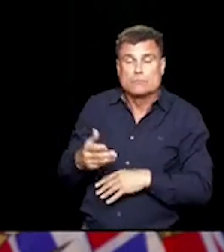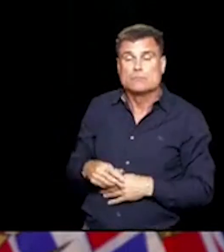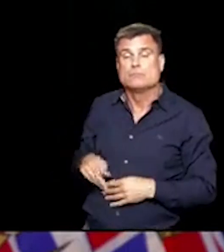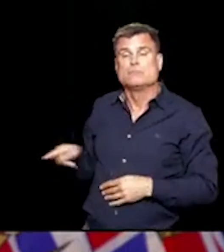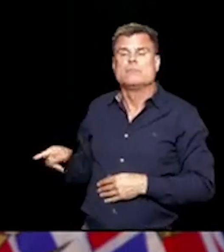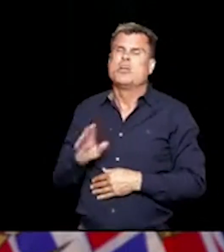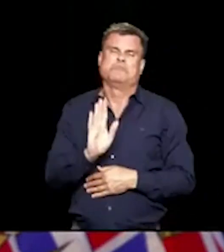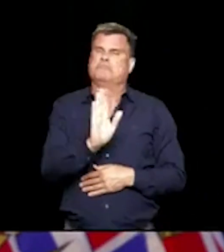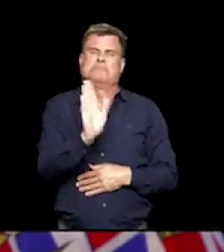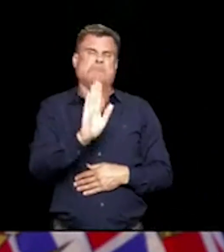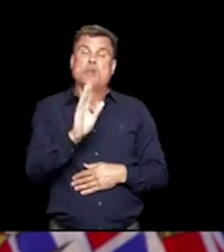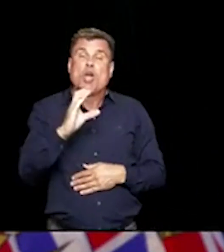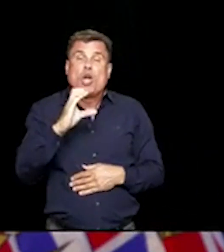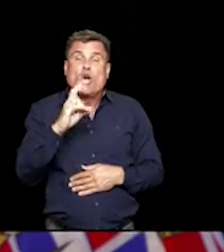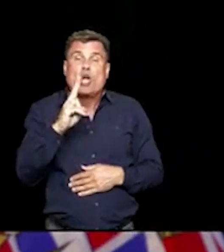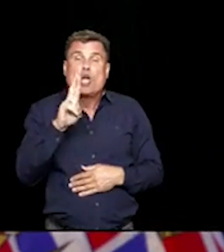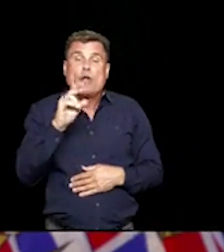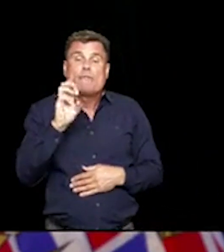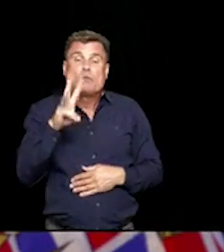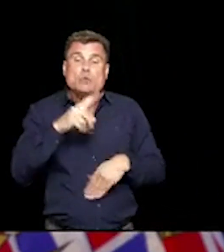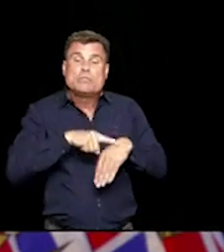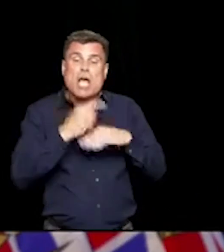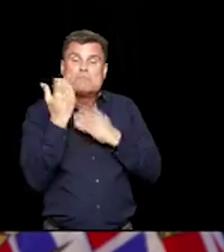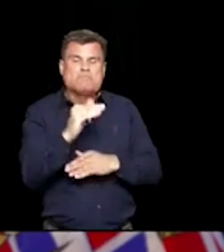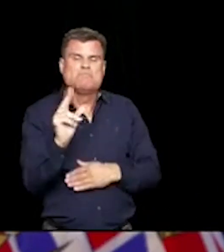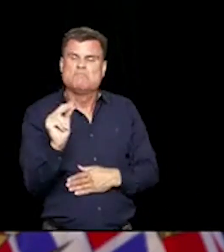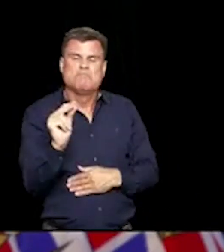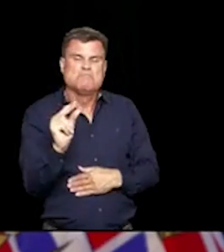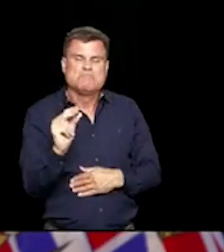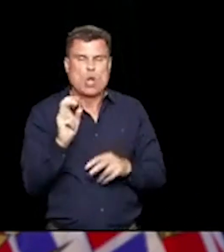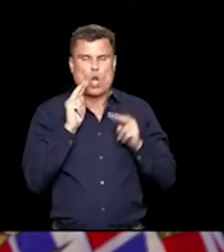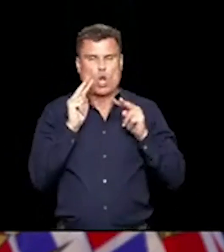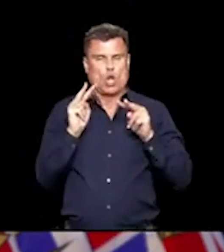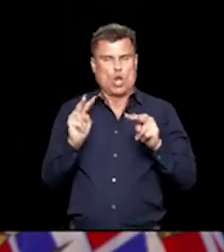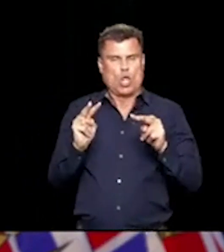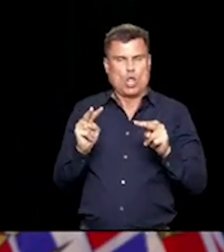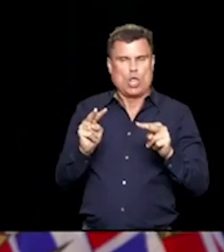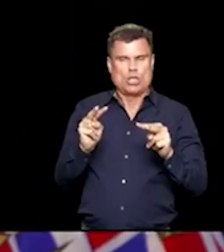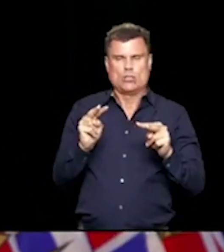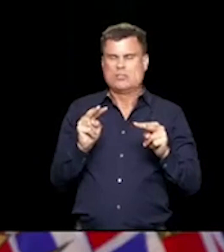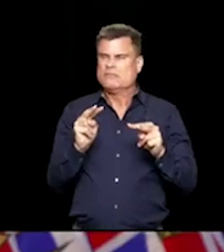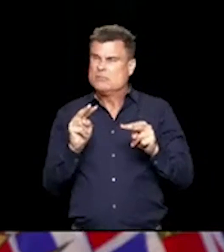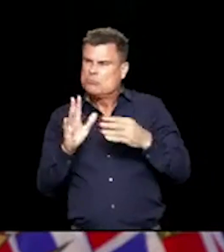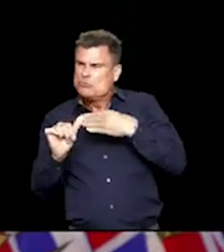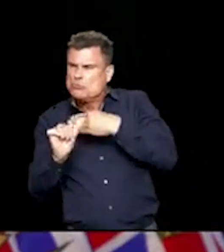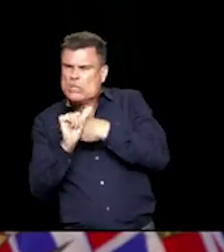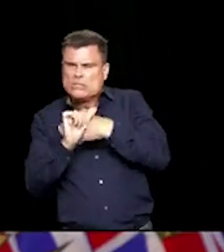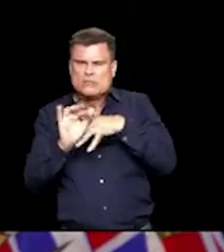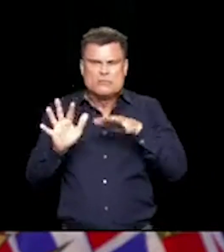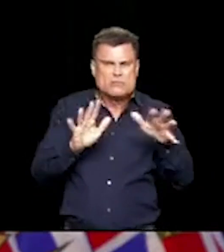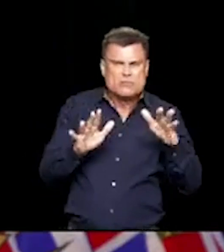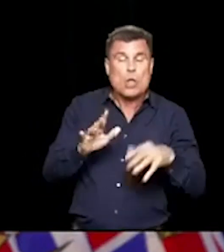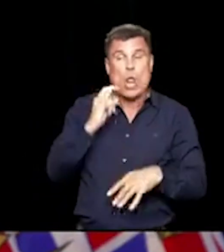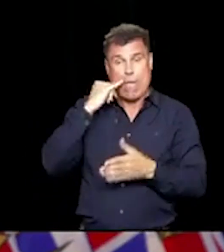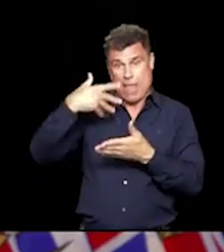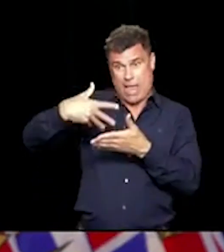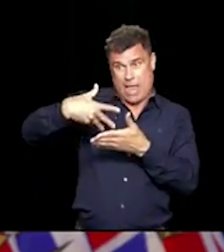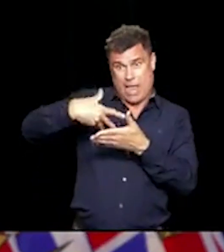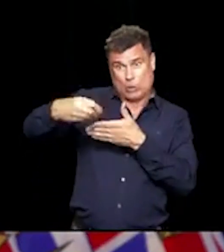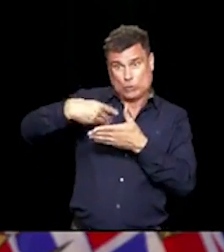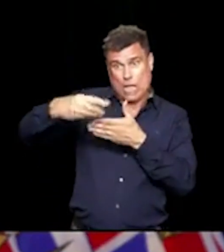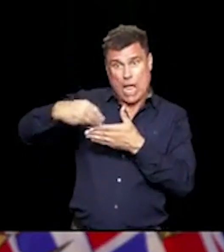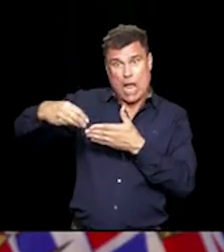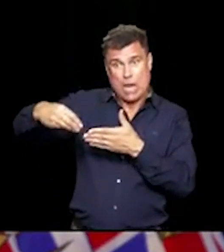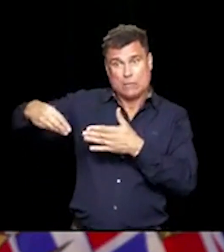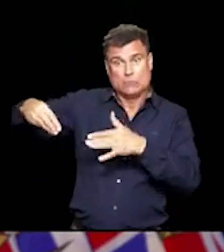considered. I think from the very beginning we've looked at risks, and there's a spectrum of risk. And we know that outdoors is